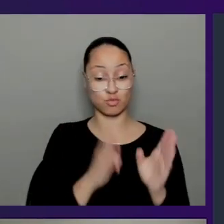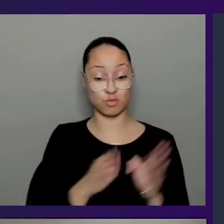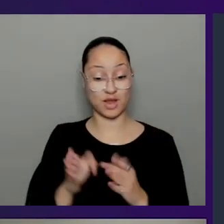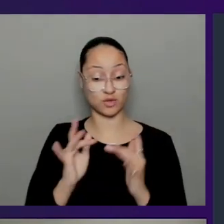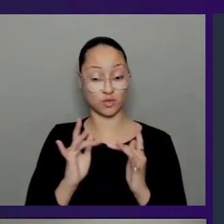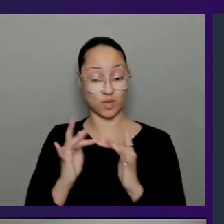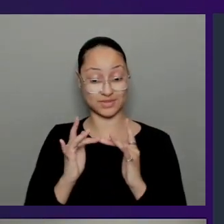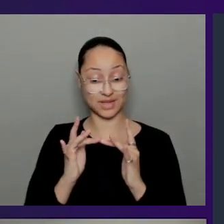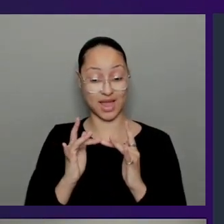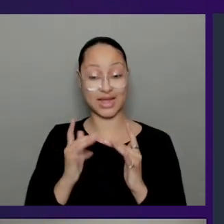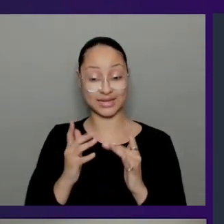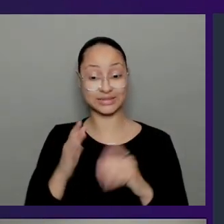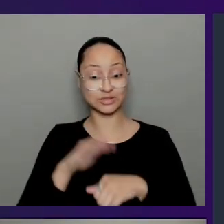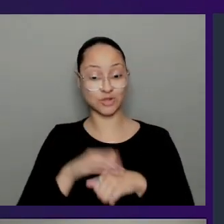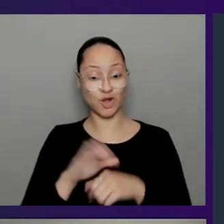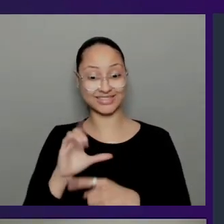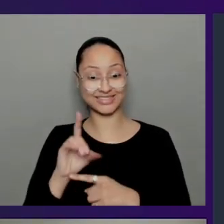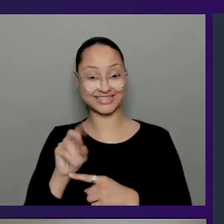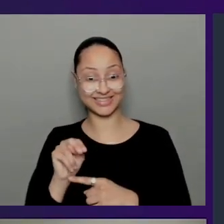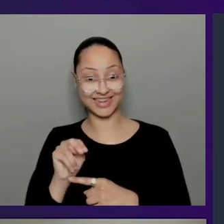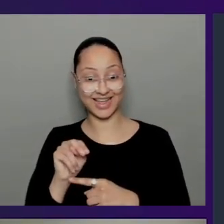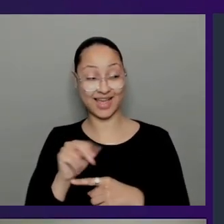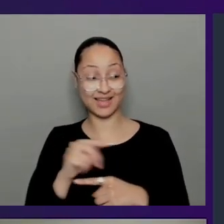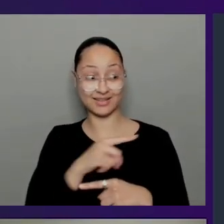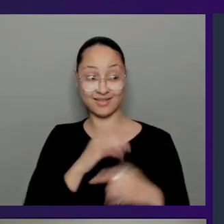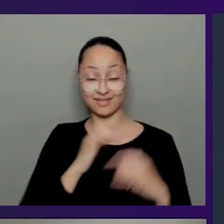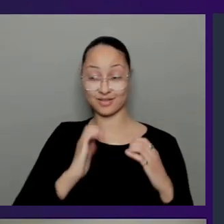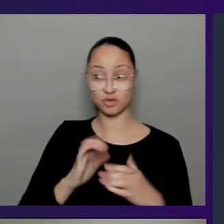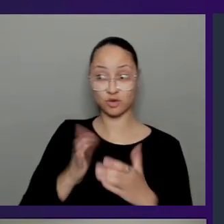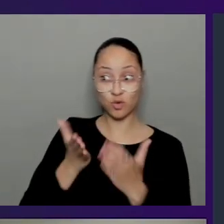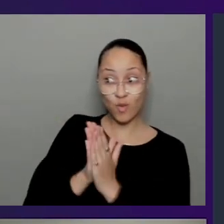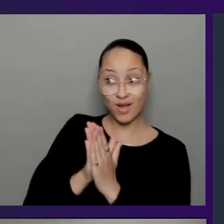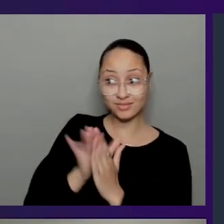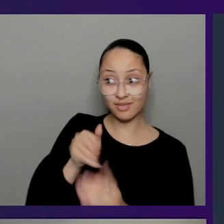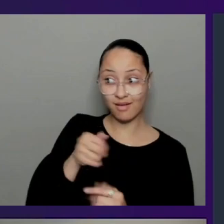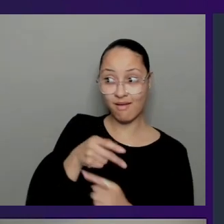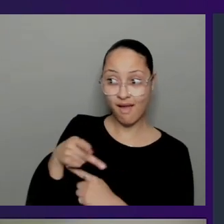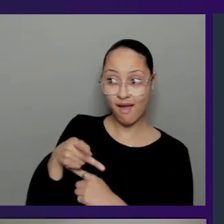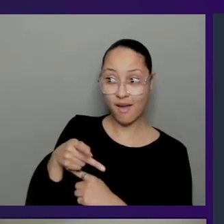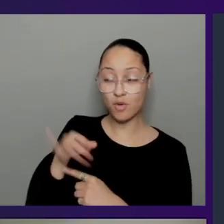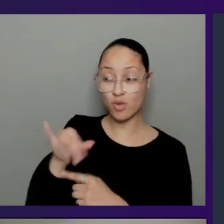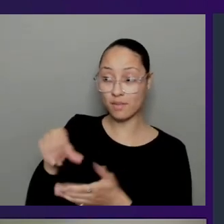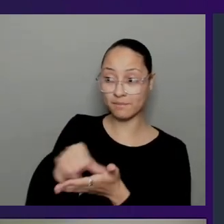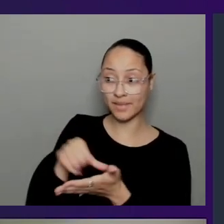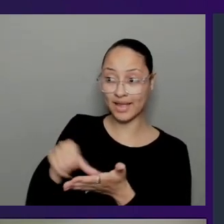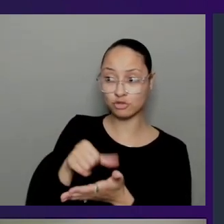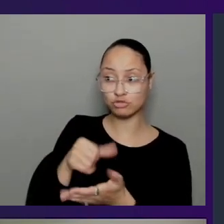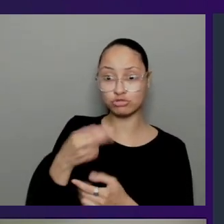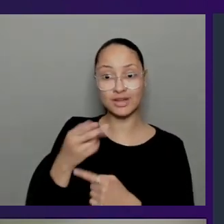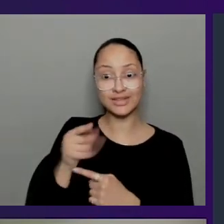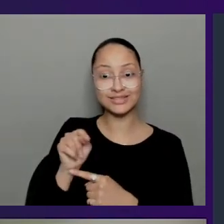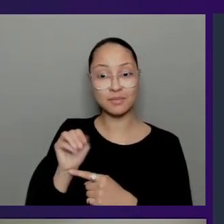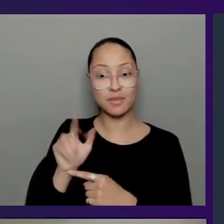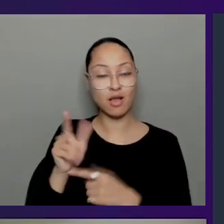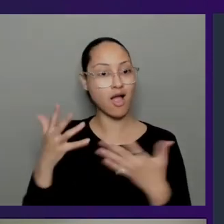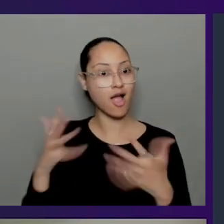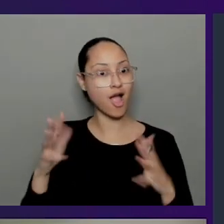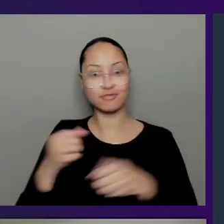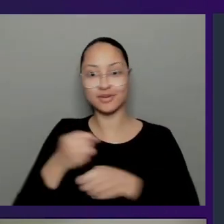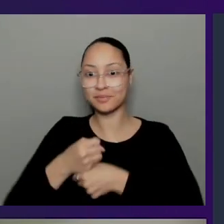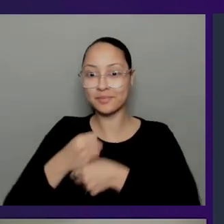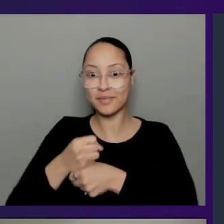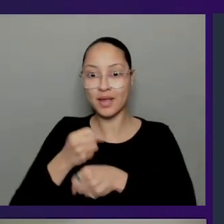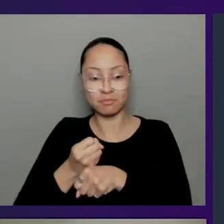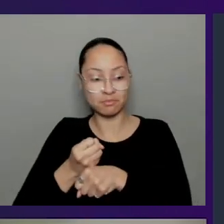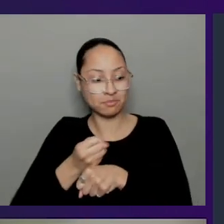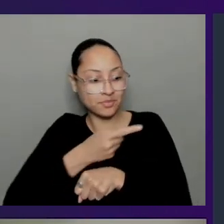CDN, and then when a customer requests the app or the page, the HTML has already been rendered and it's sent straight to